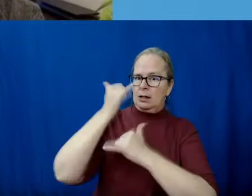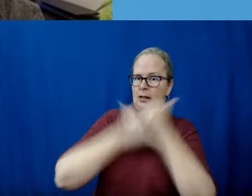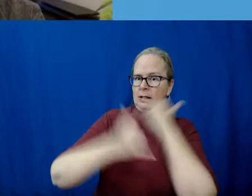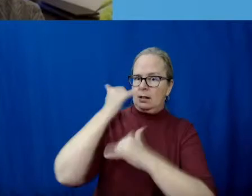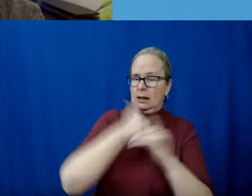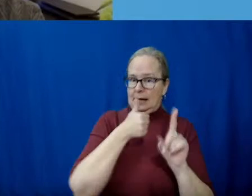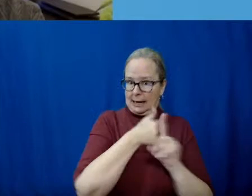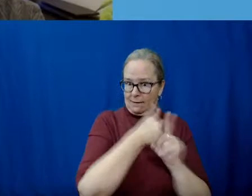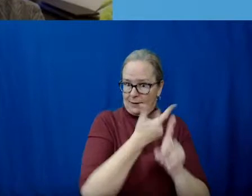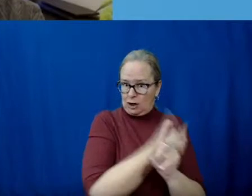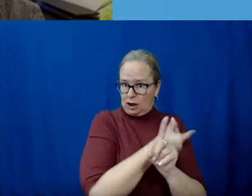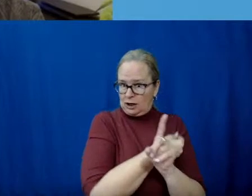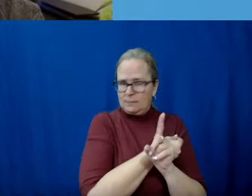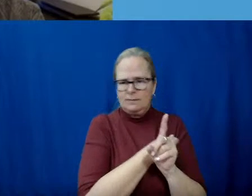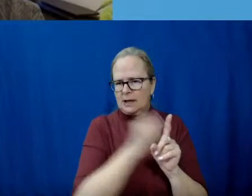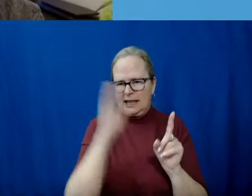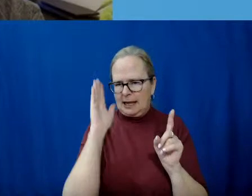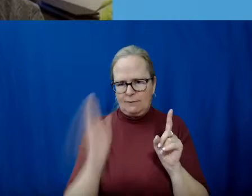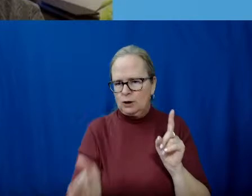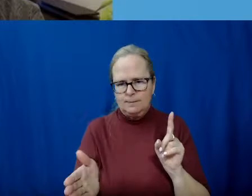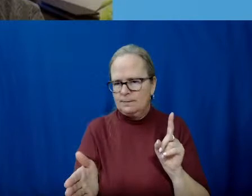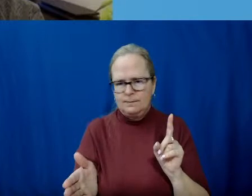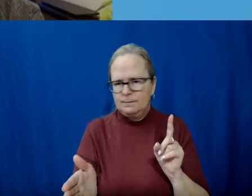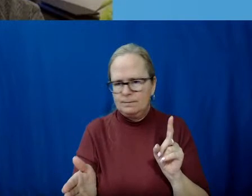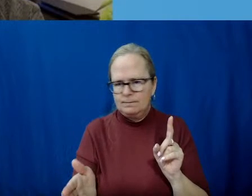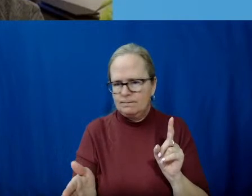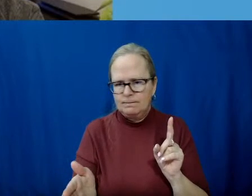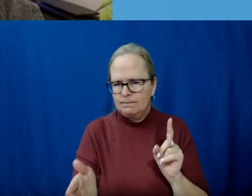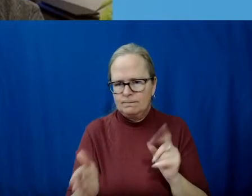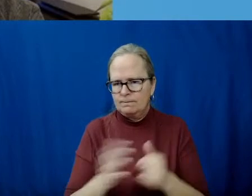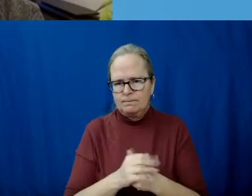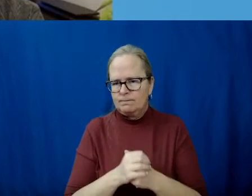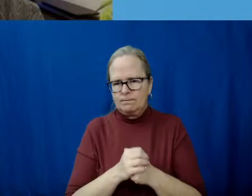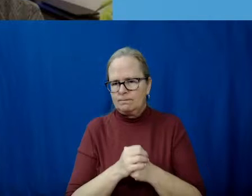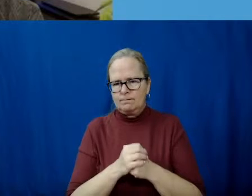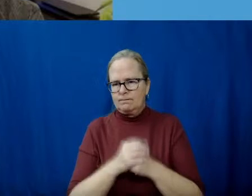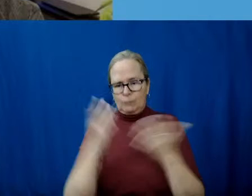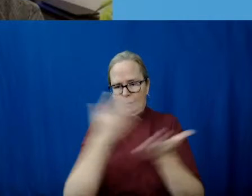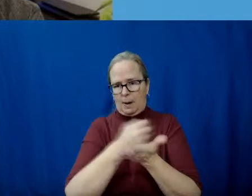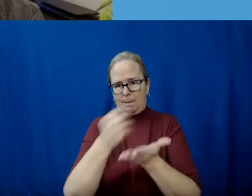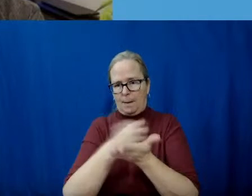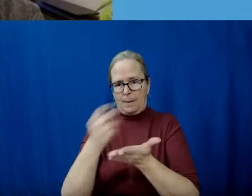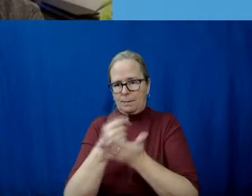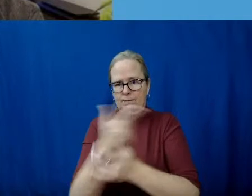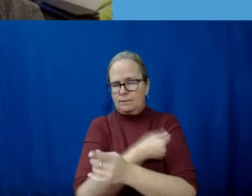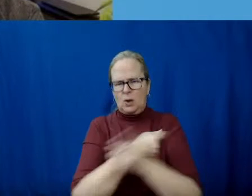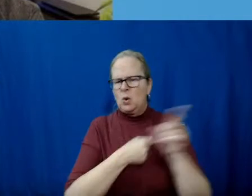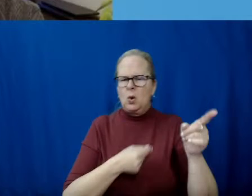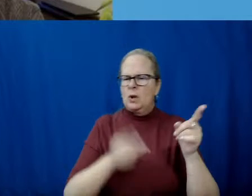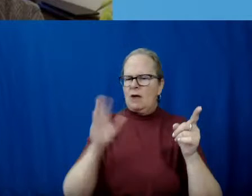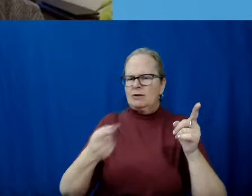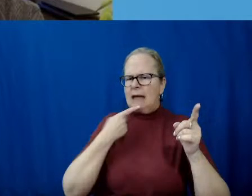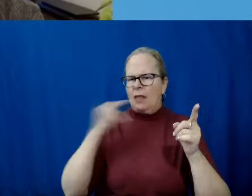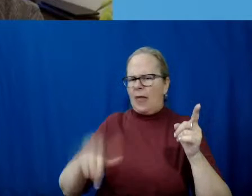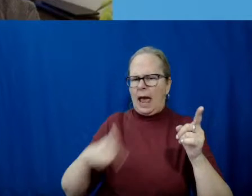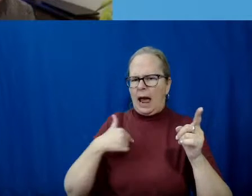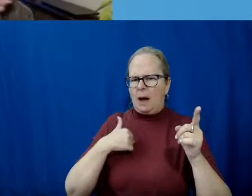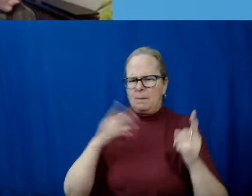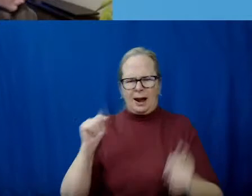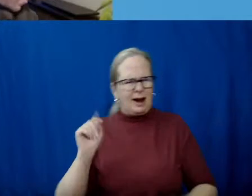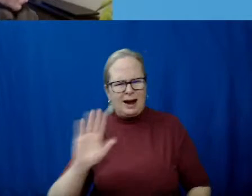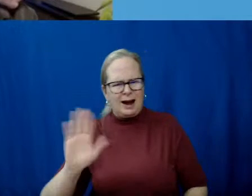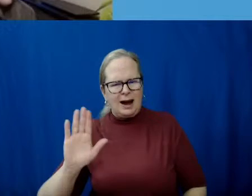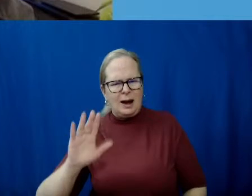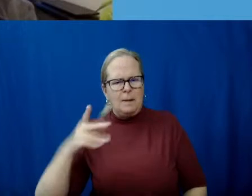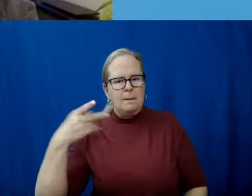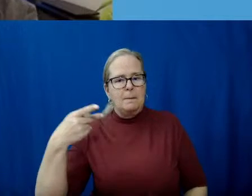And it's a problem here with Kenny's own character and his personality in terms of how he deals with these issues. He backs himself into a corner. The rhetoric does